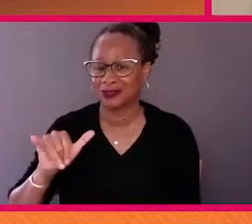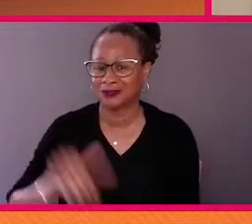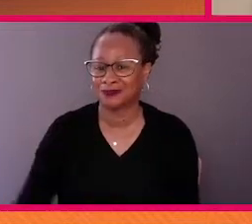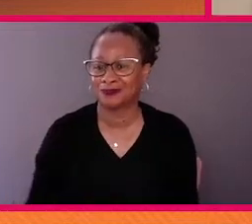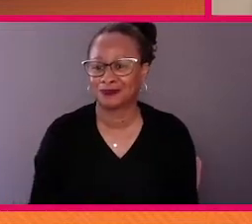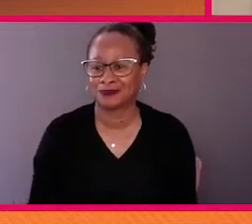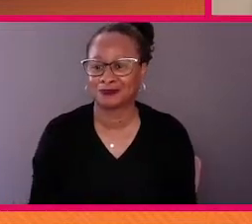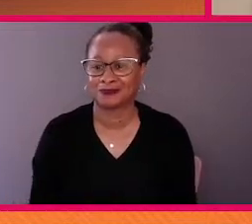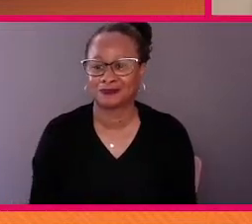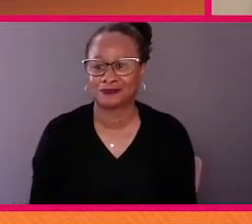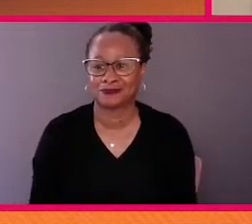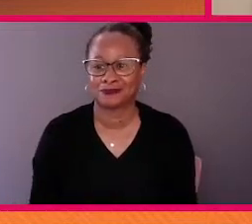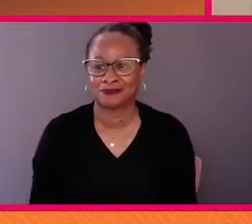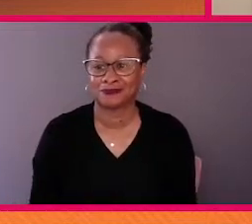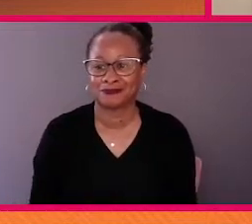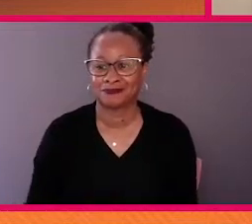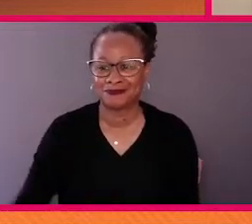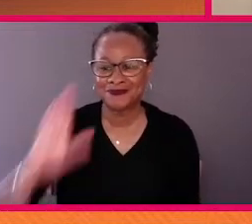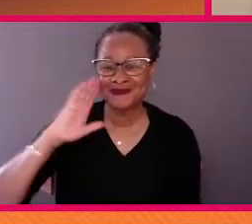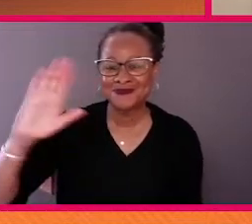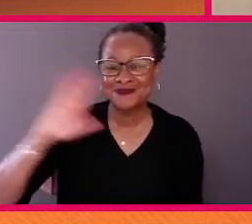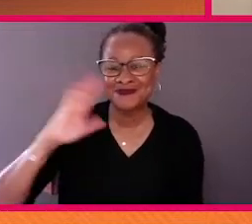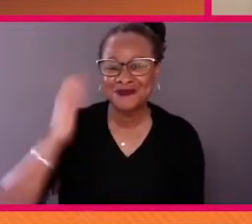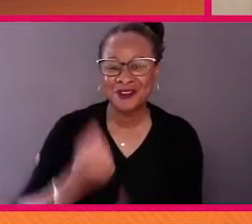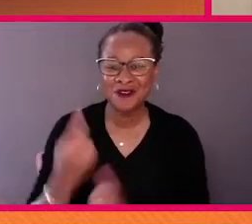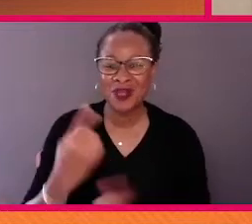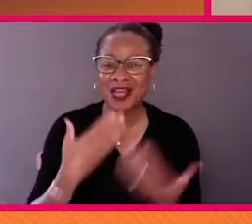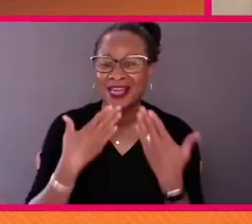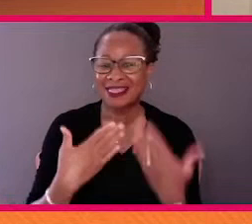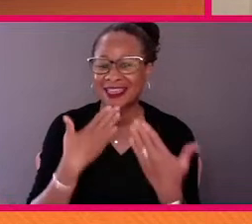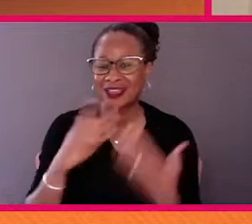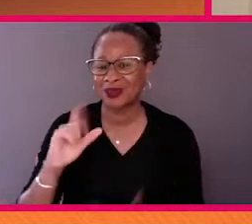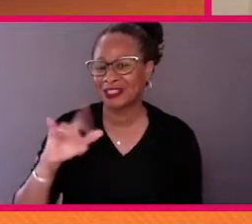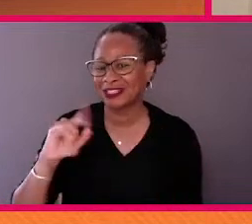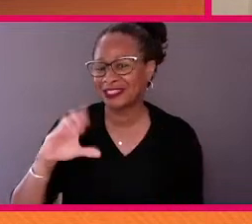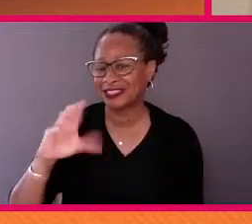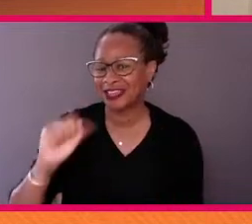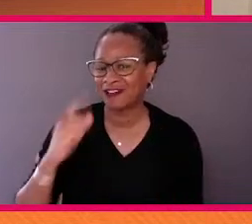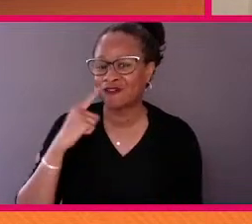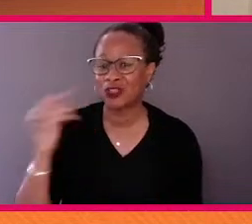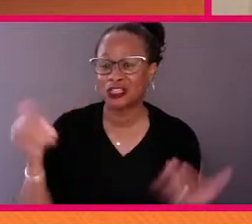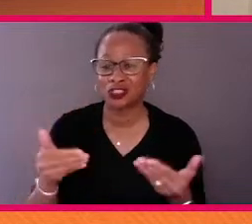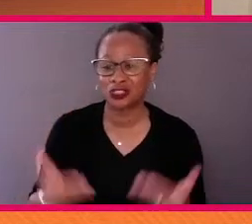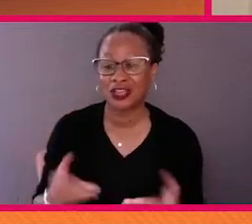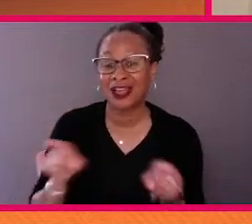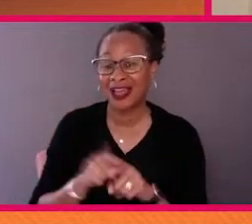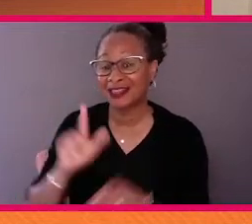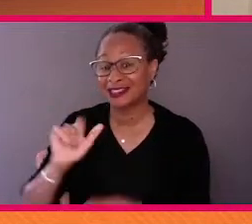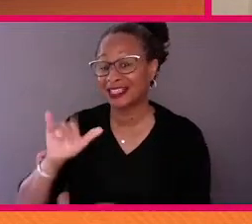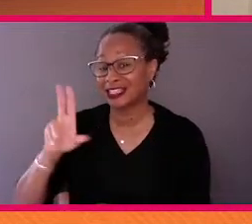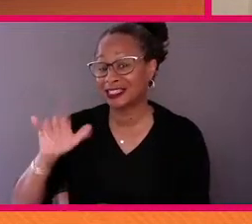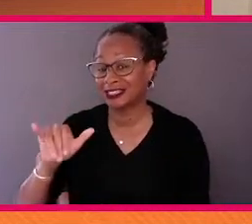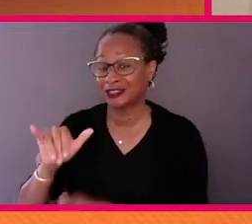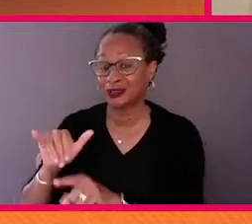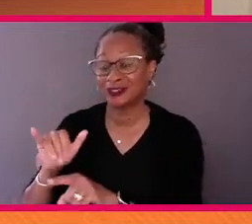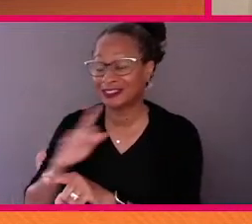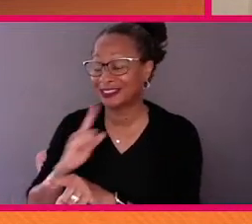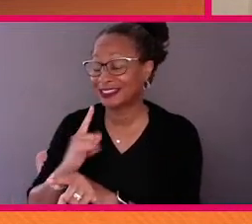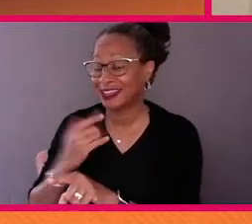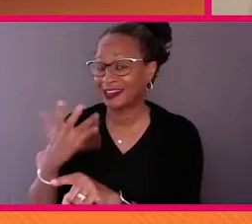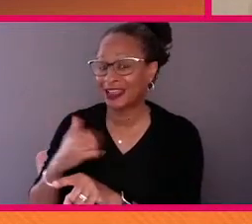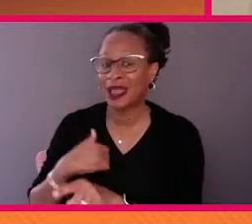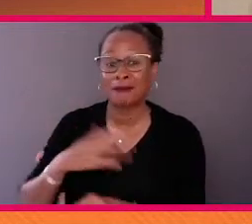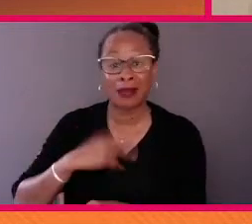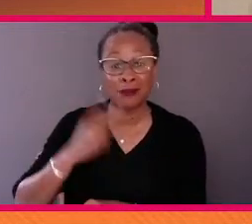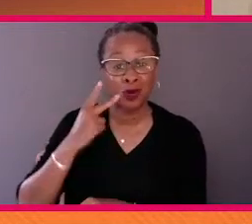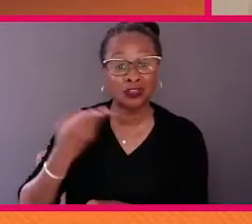Hi, everyone. Thank you, Leticia, for the intro. As Leticia said, I'm Lucy Mukherjee. My pronouns are she, her, and earlier